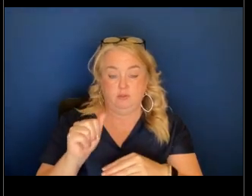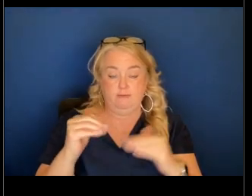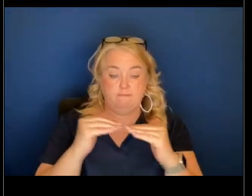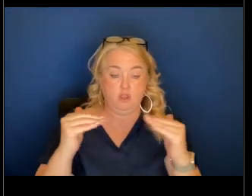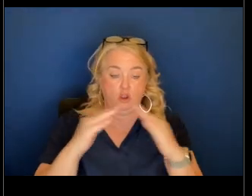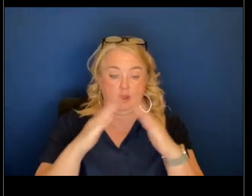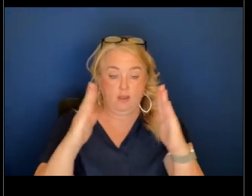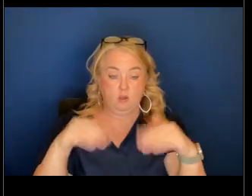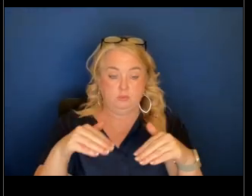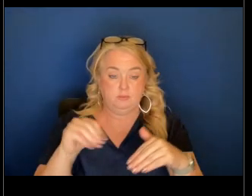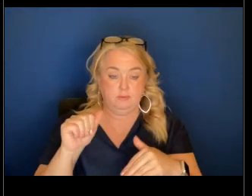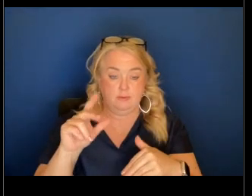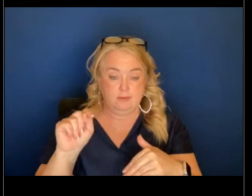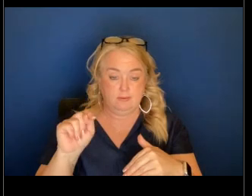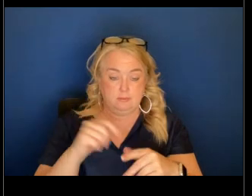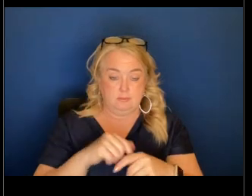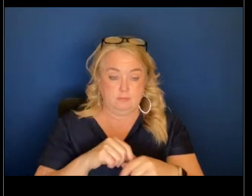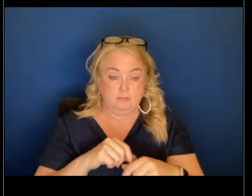or FHA.